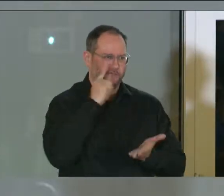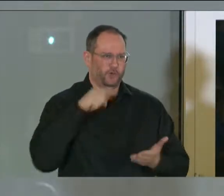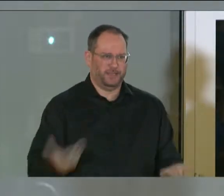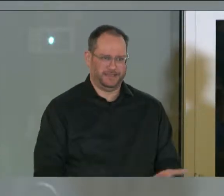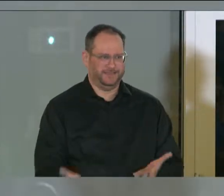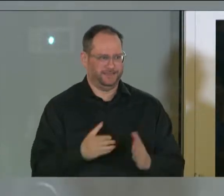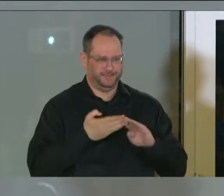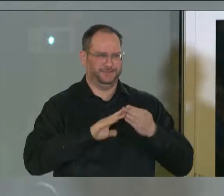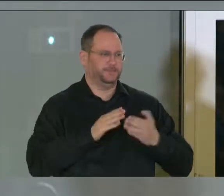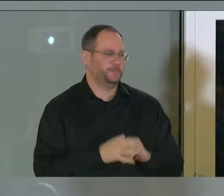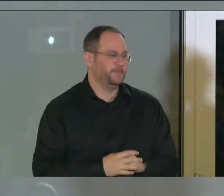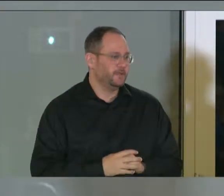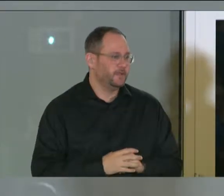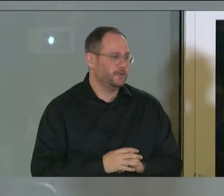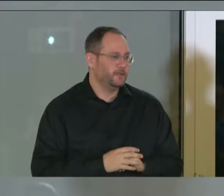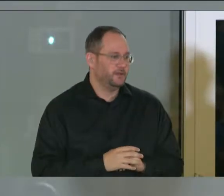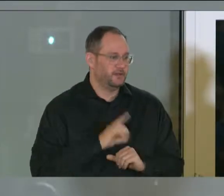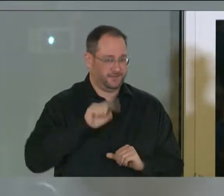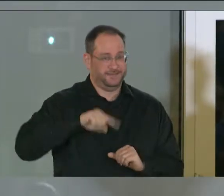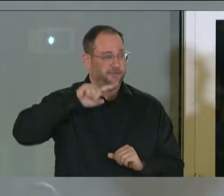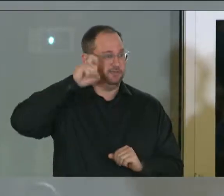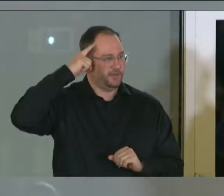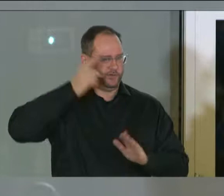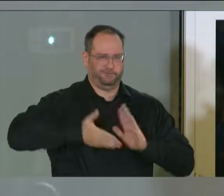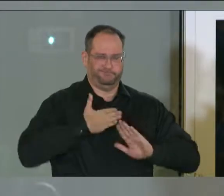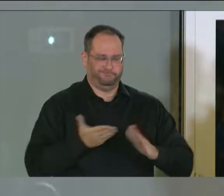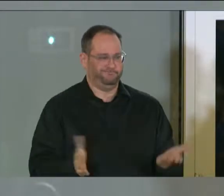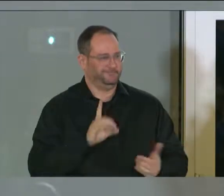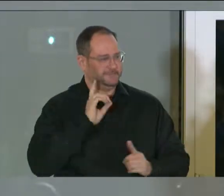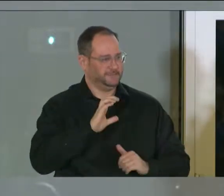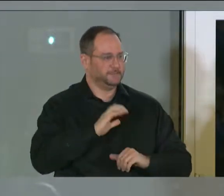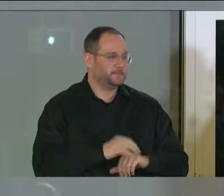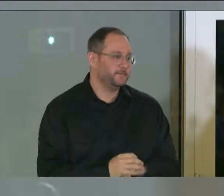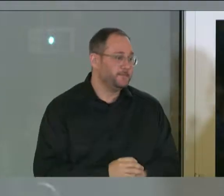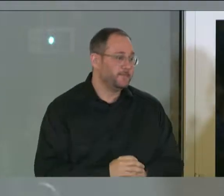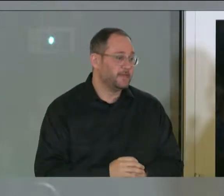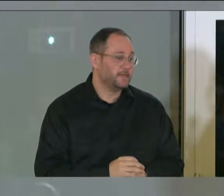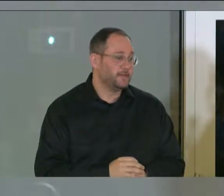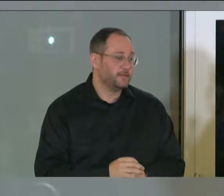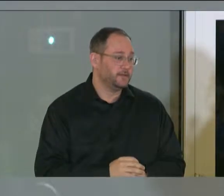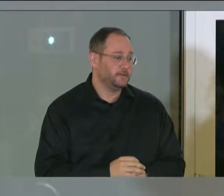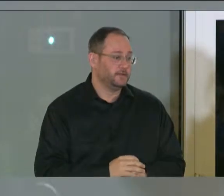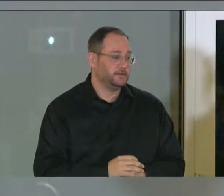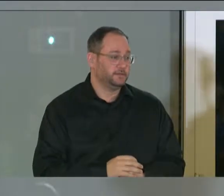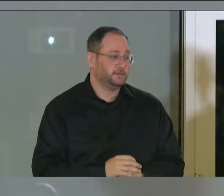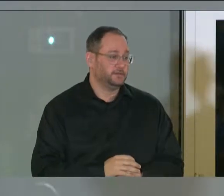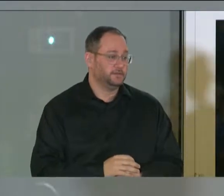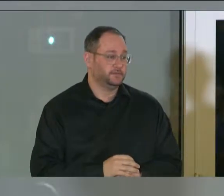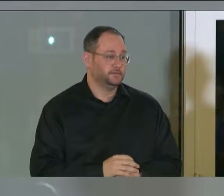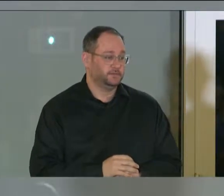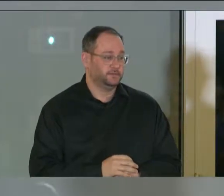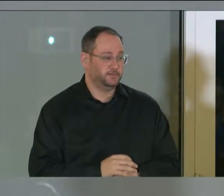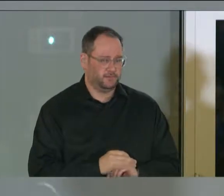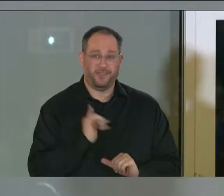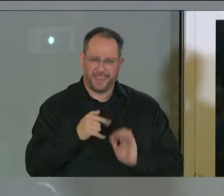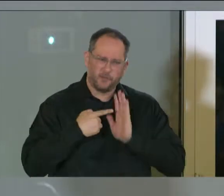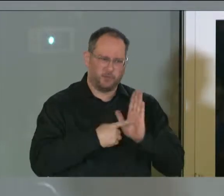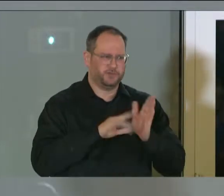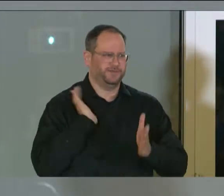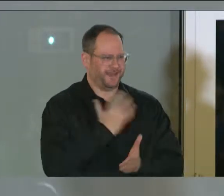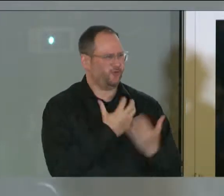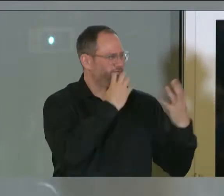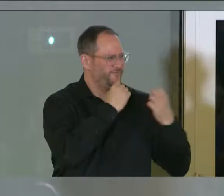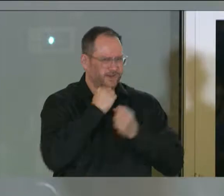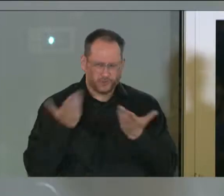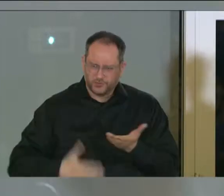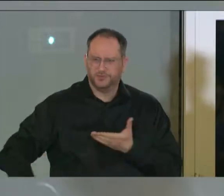district that we need to get done that represent our values as a city and all the things that